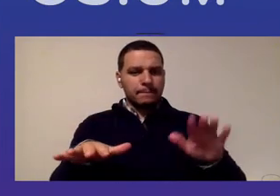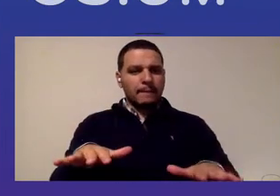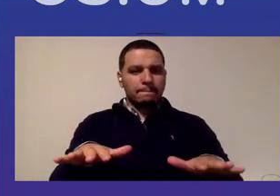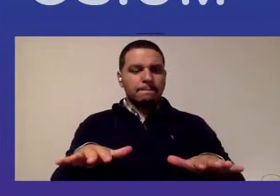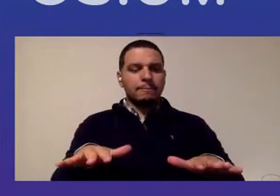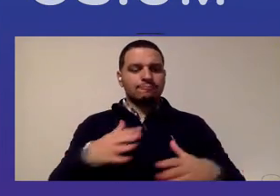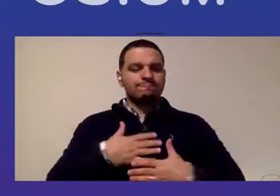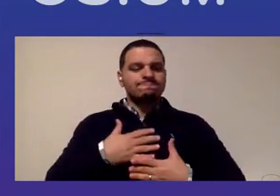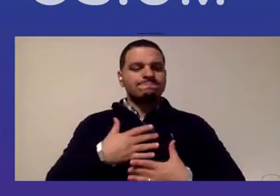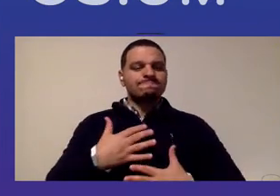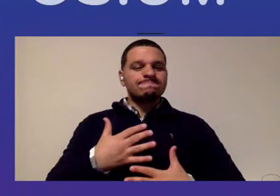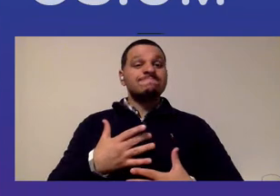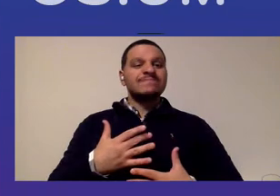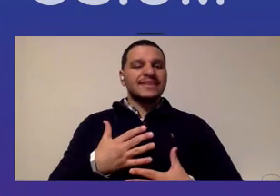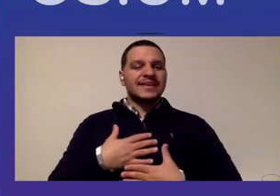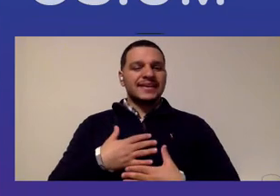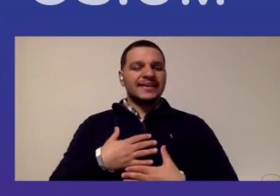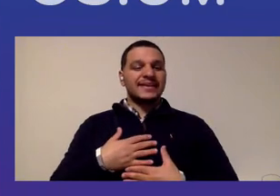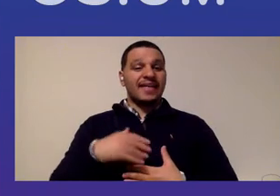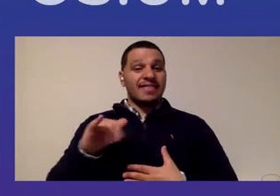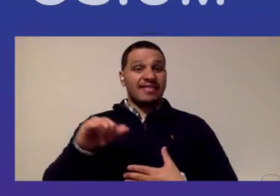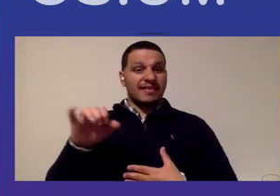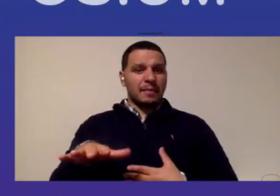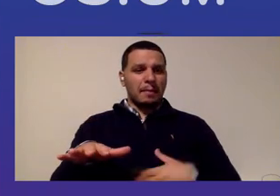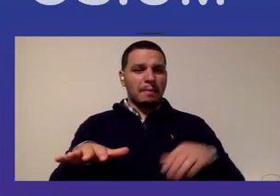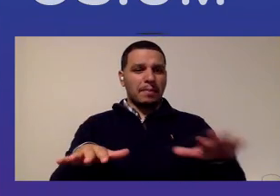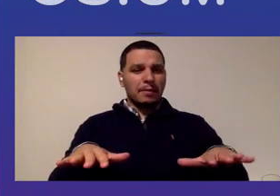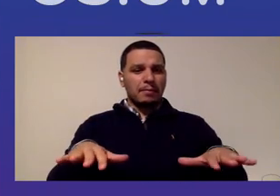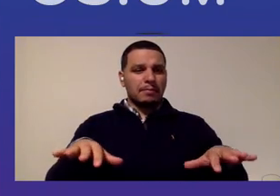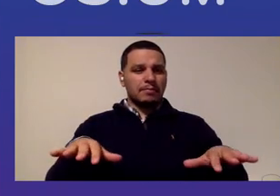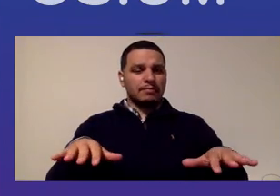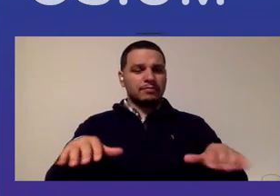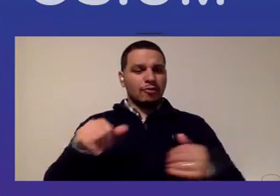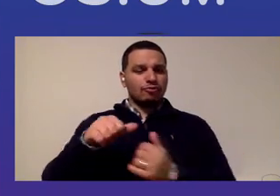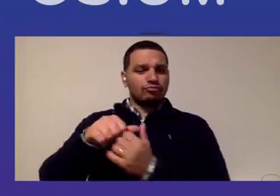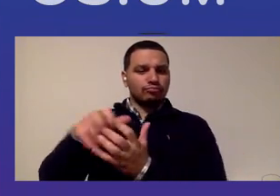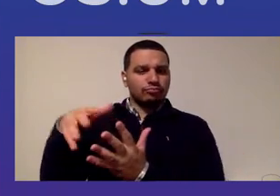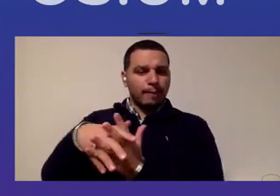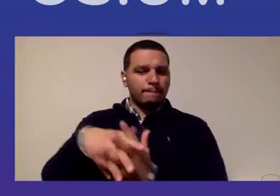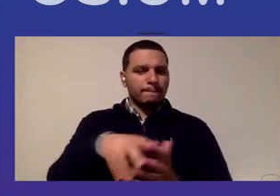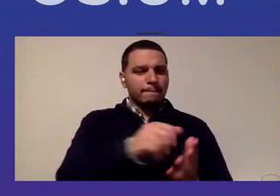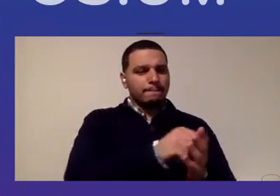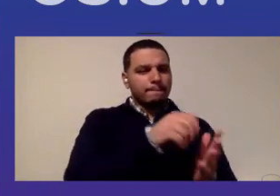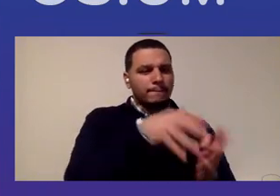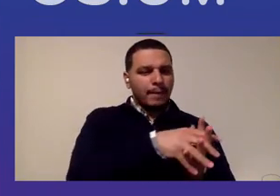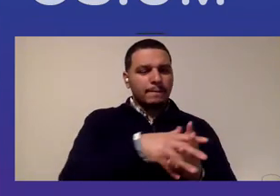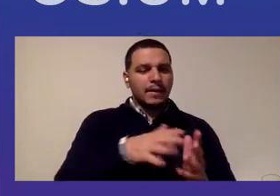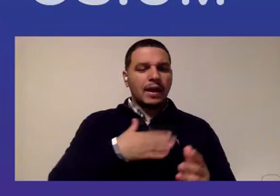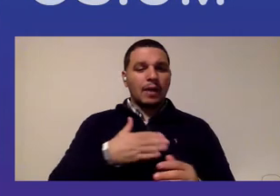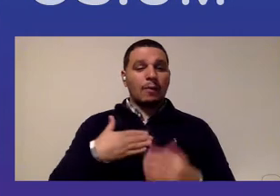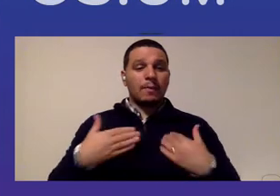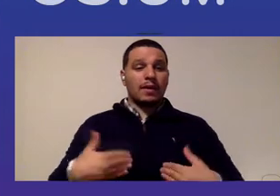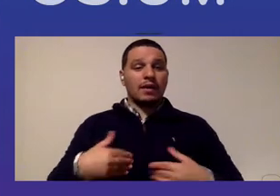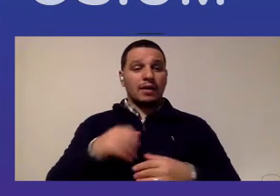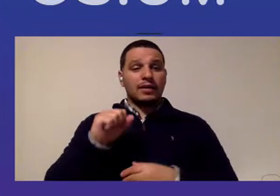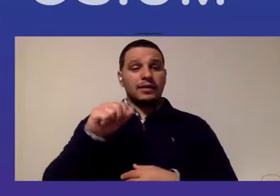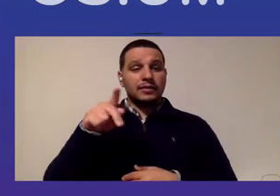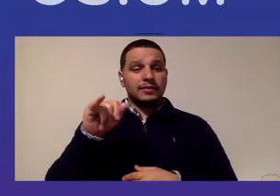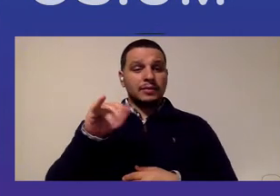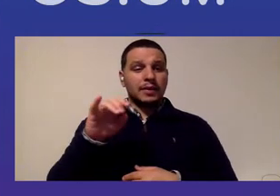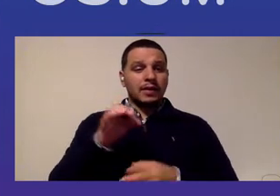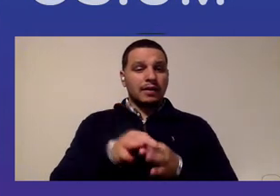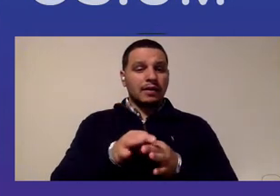And then from that groundedness through the feet and through the seat, we're gonna allow our spines to be loose, easeful as